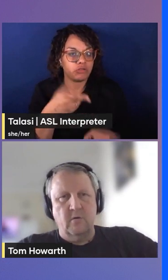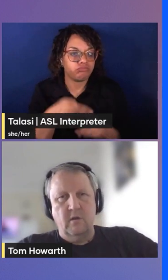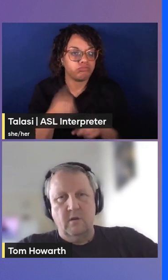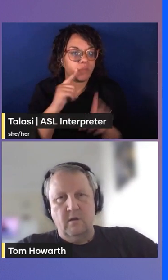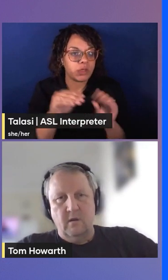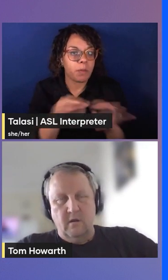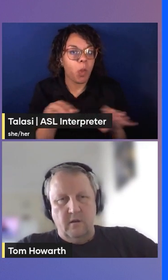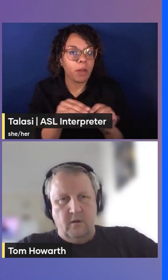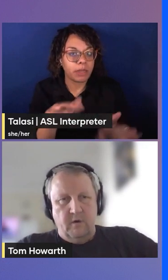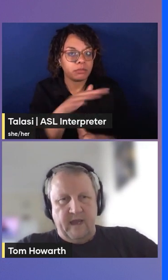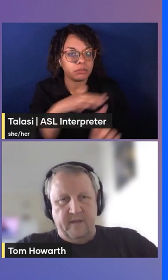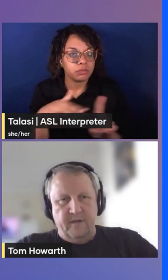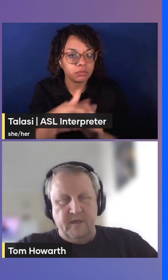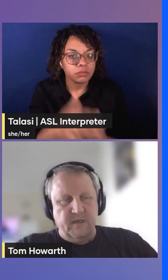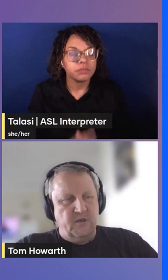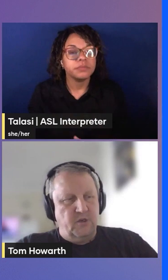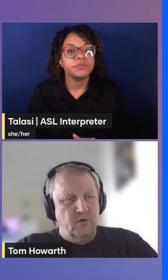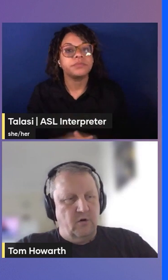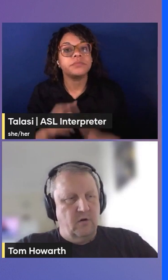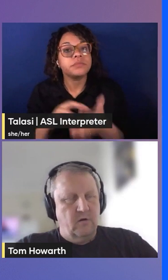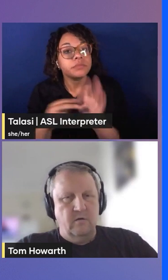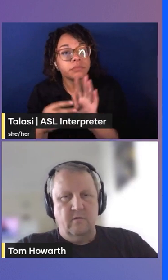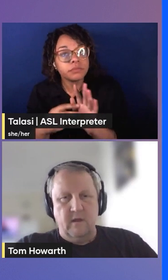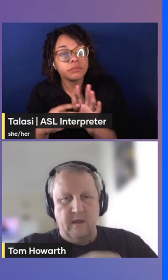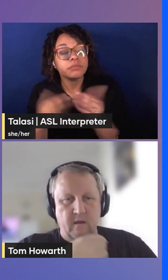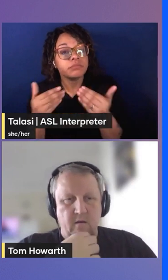So you would add these into